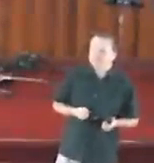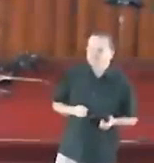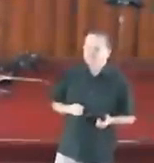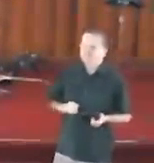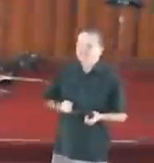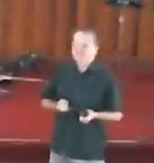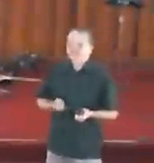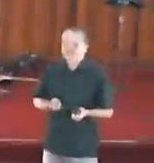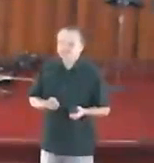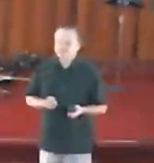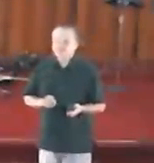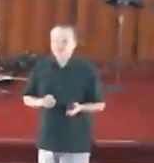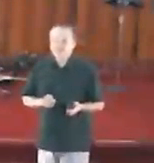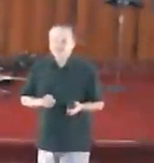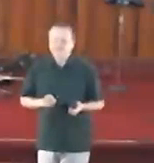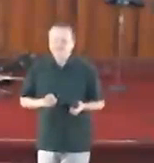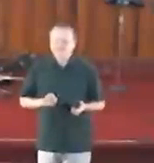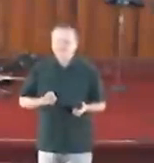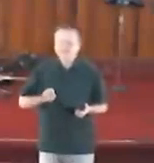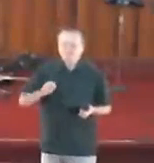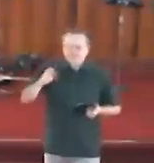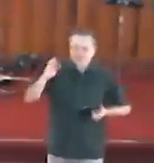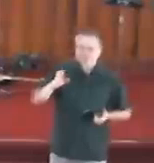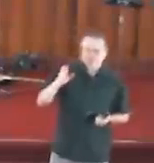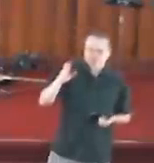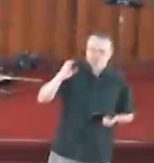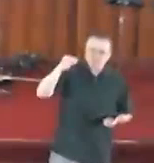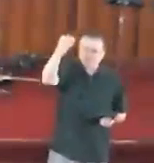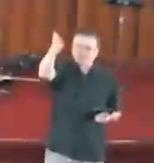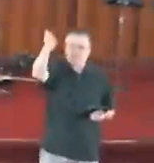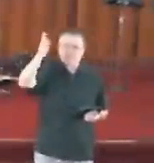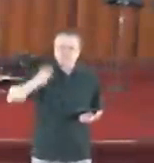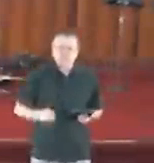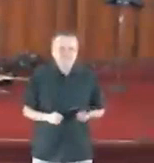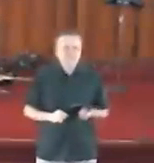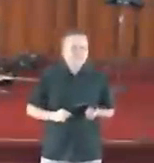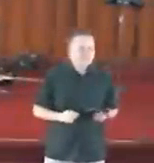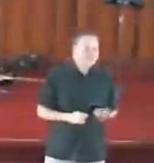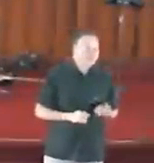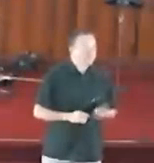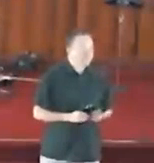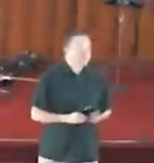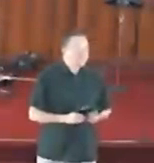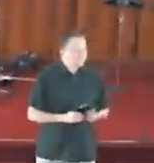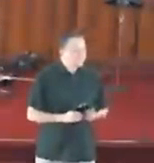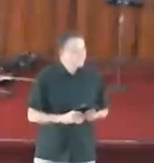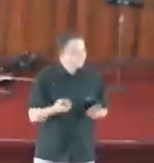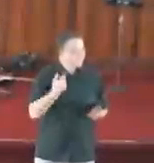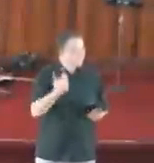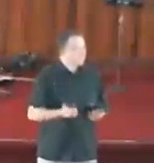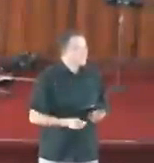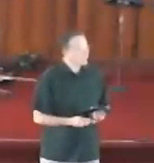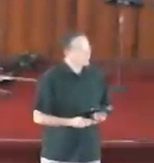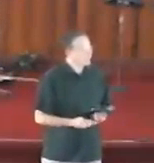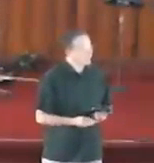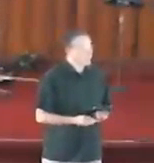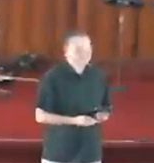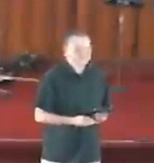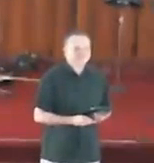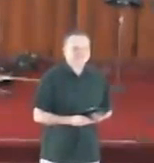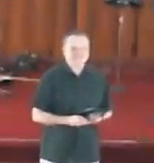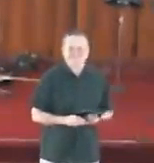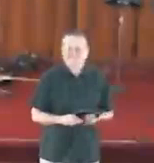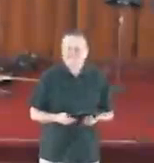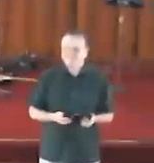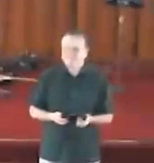of the Holy Spirit. Pero él no estuvo ahí en el día de Pentecostés. Y es interesante pensar eso.